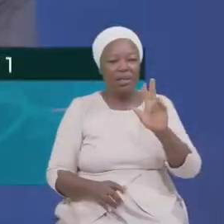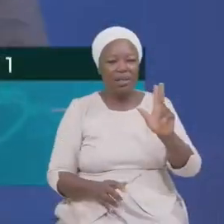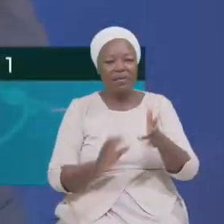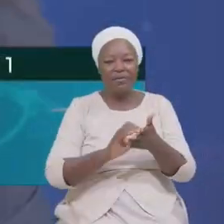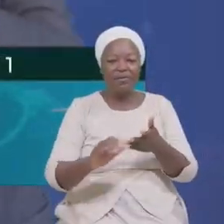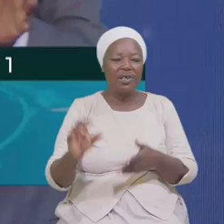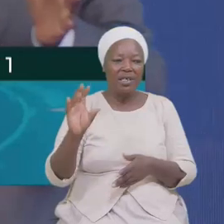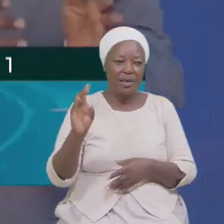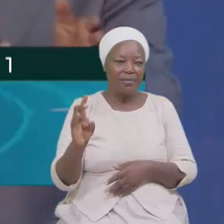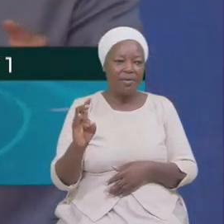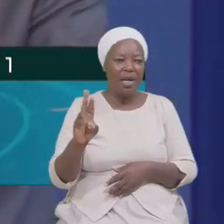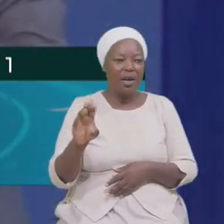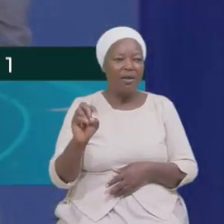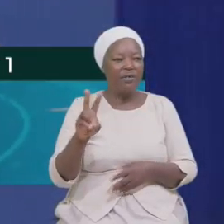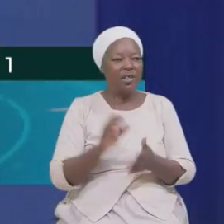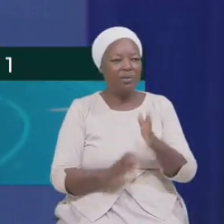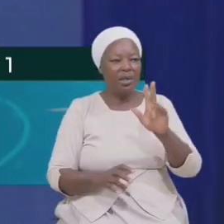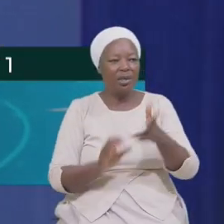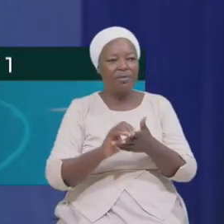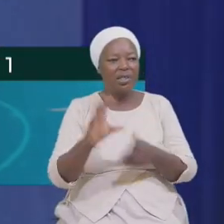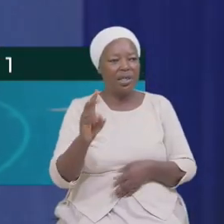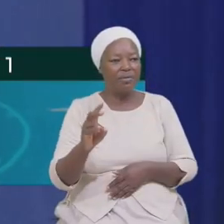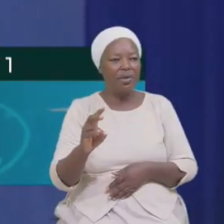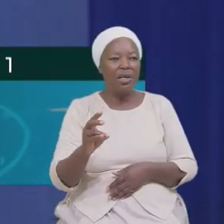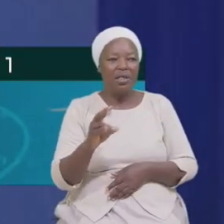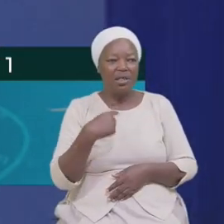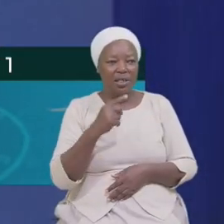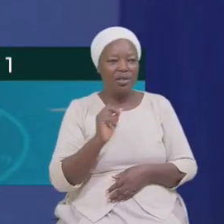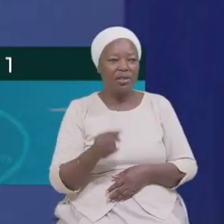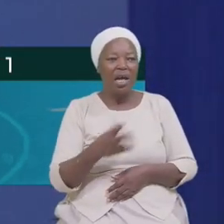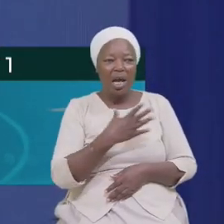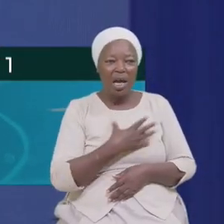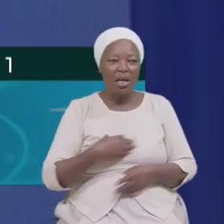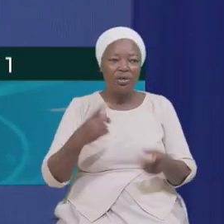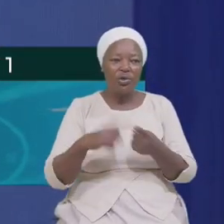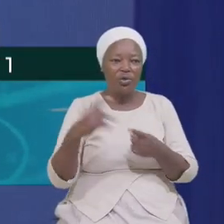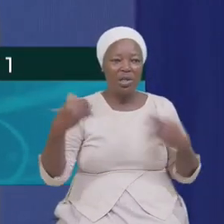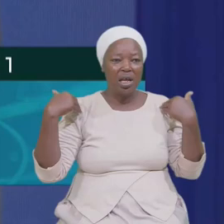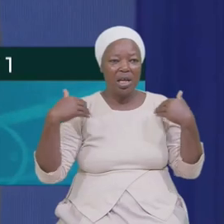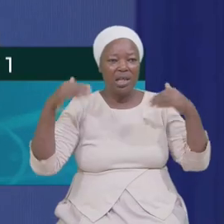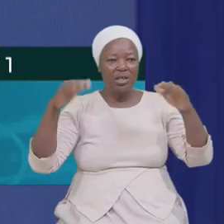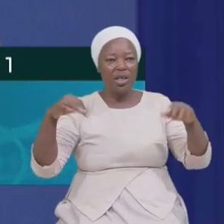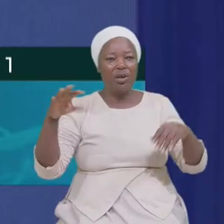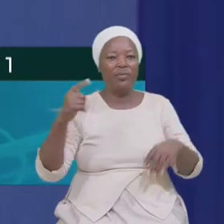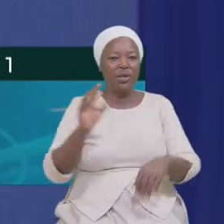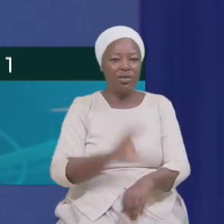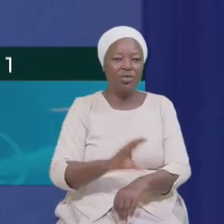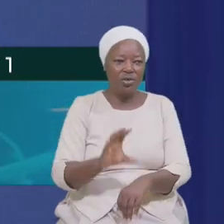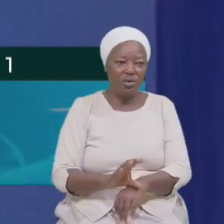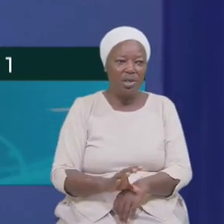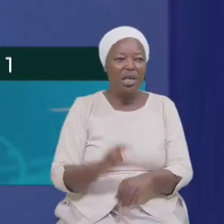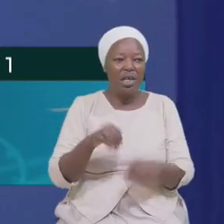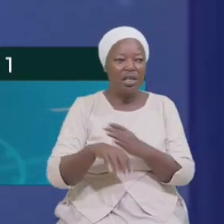verse 7, here he tells us, he says, and to the angel of the church in